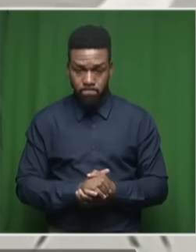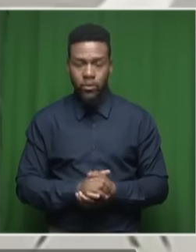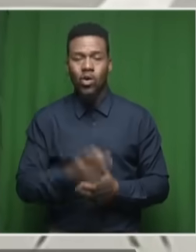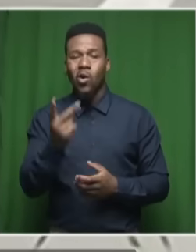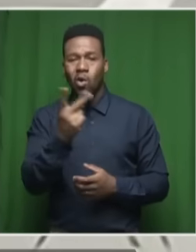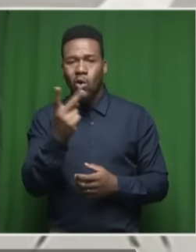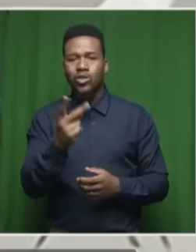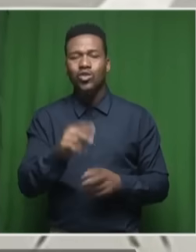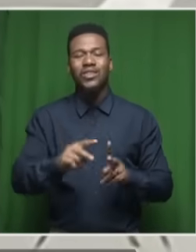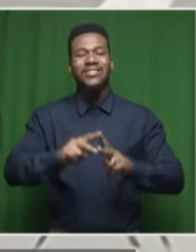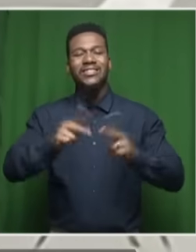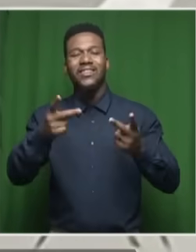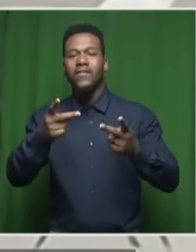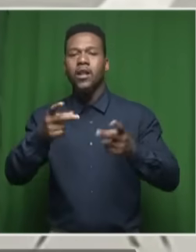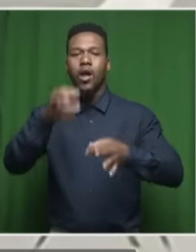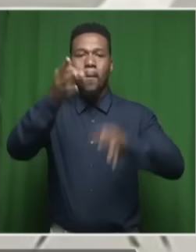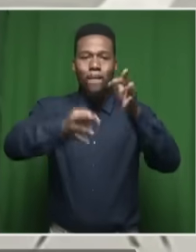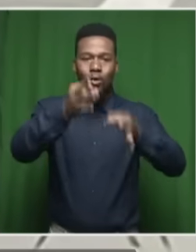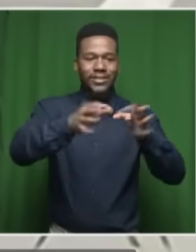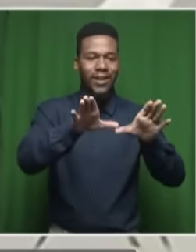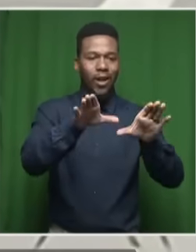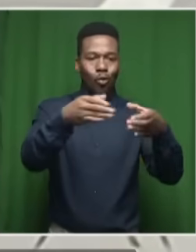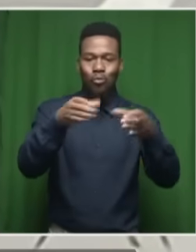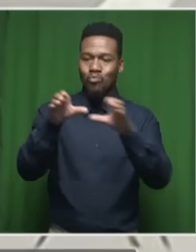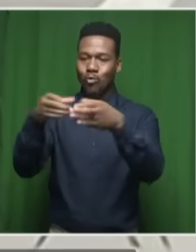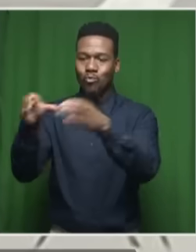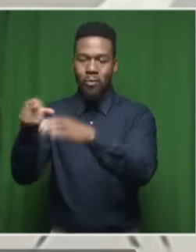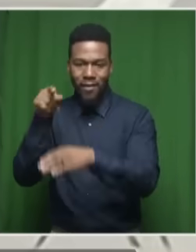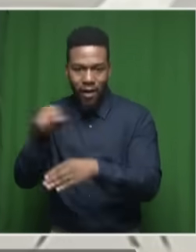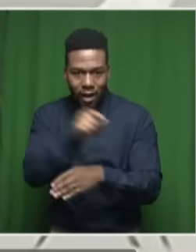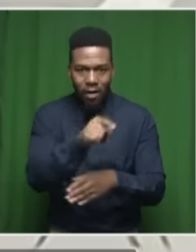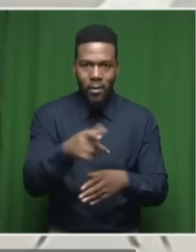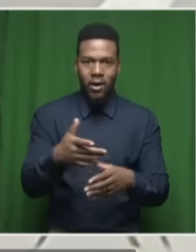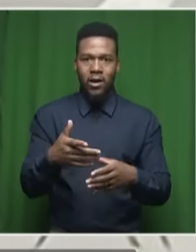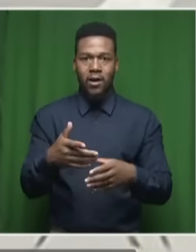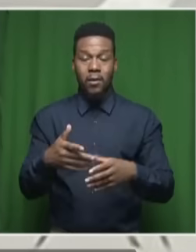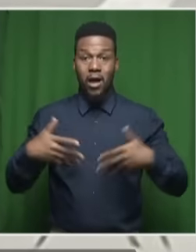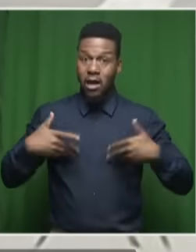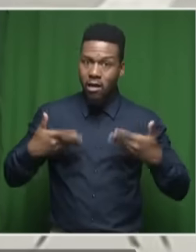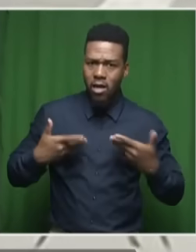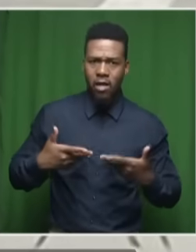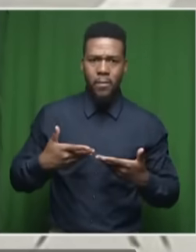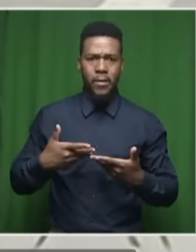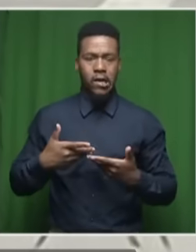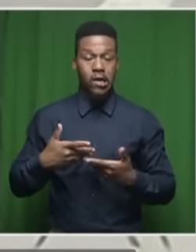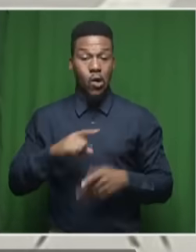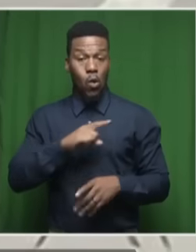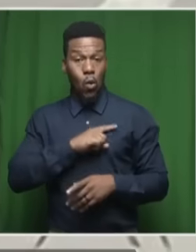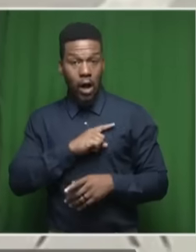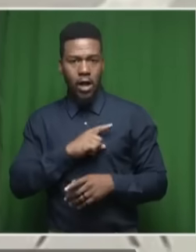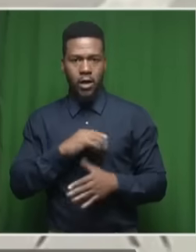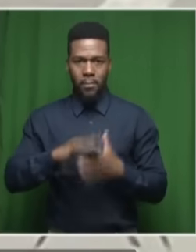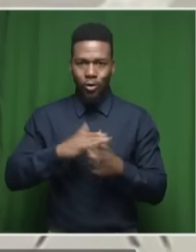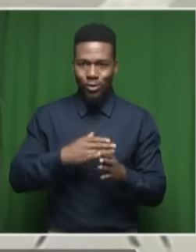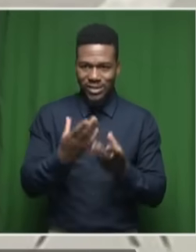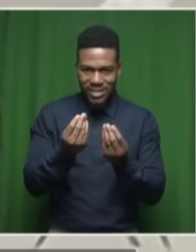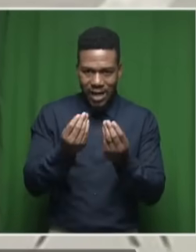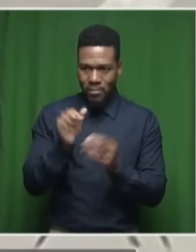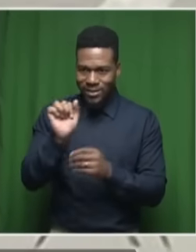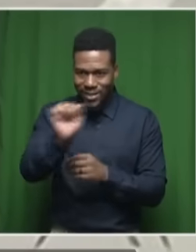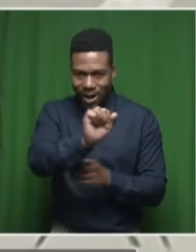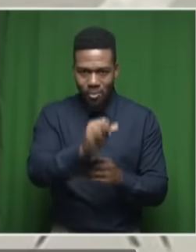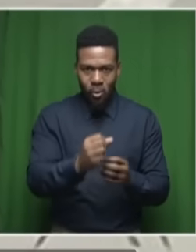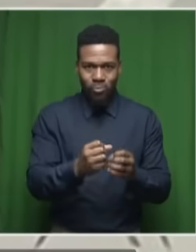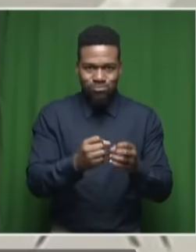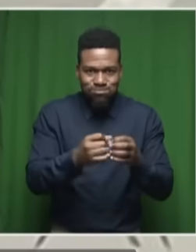different political parties appears to be very much excited about the polls that they are getting, and they feel